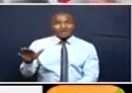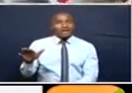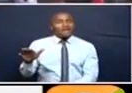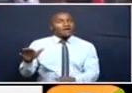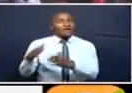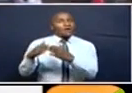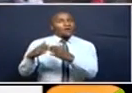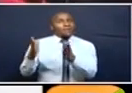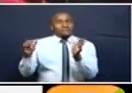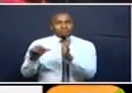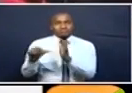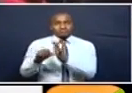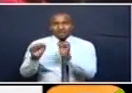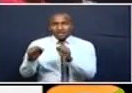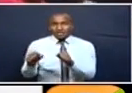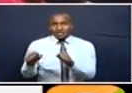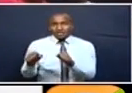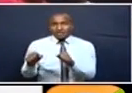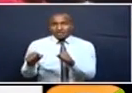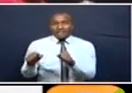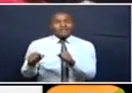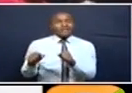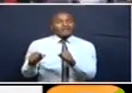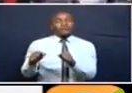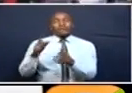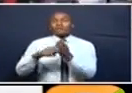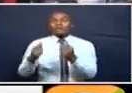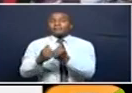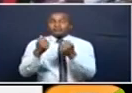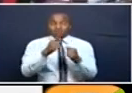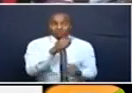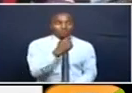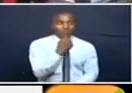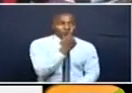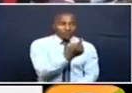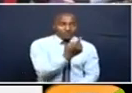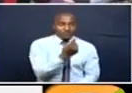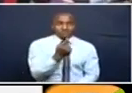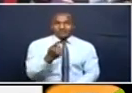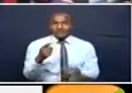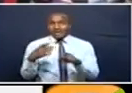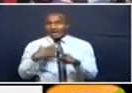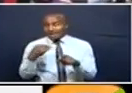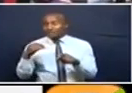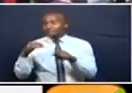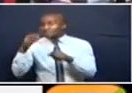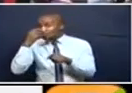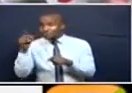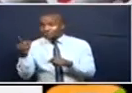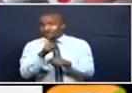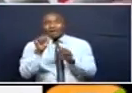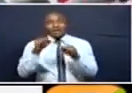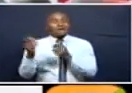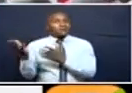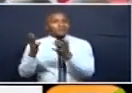hostility. The kind of stuff that is going on between Gideon Moi and Deputy President William Ruto could create an environment